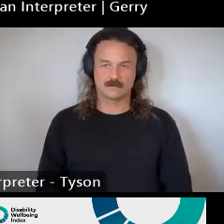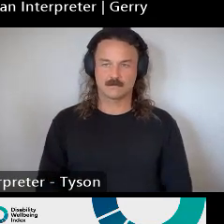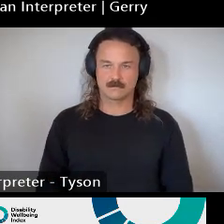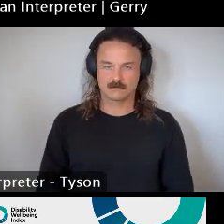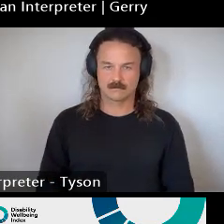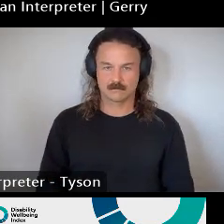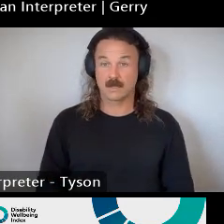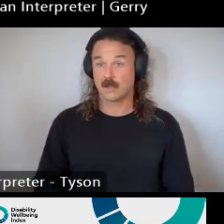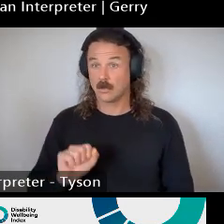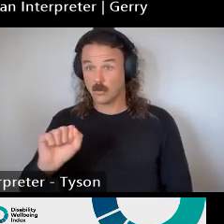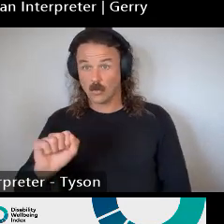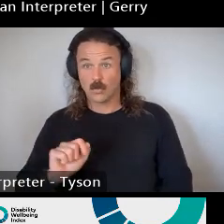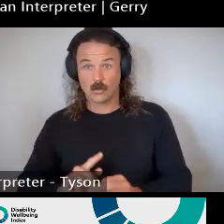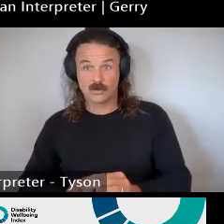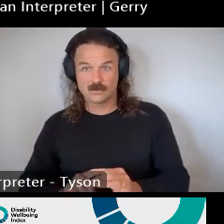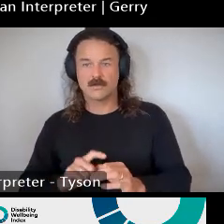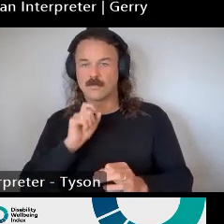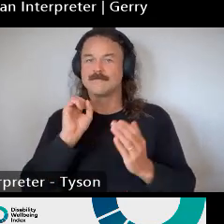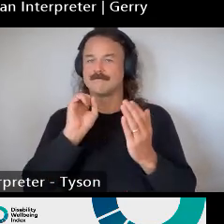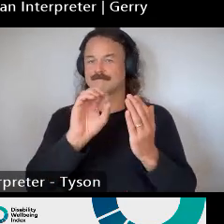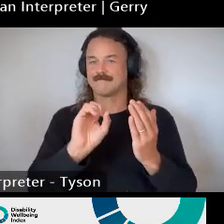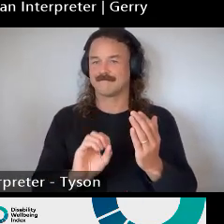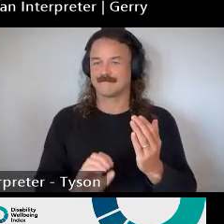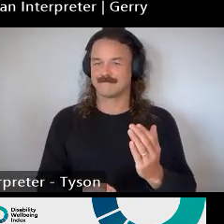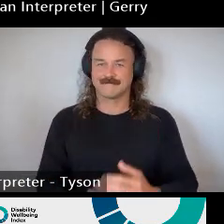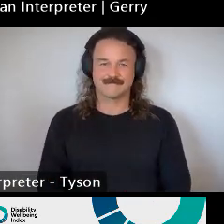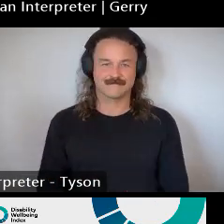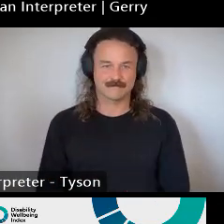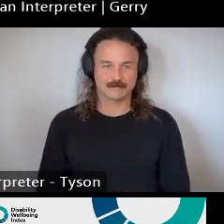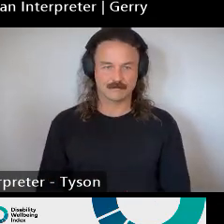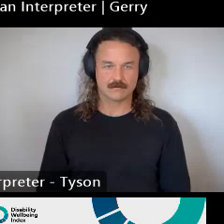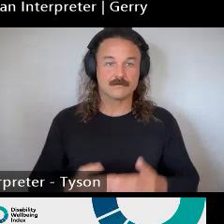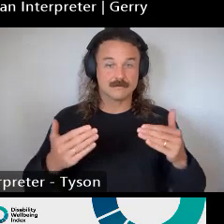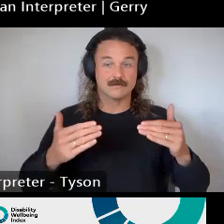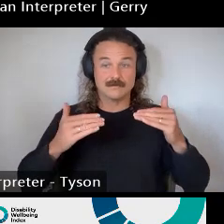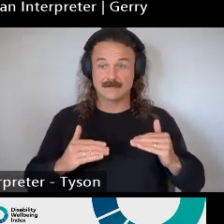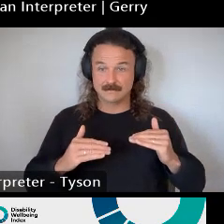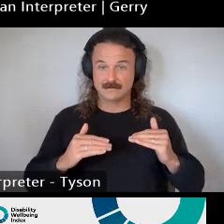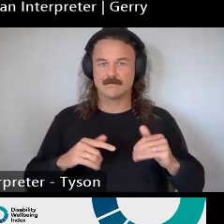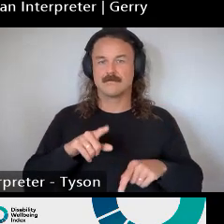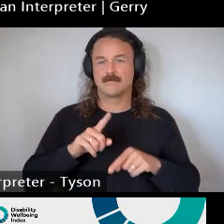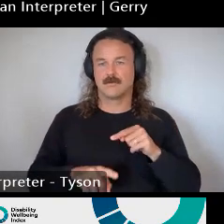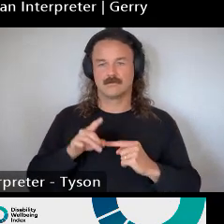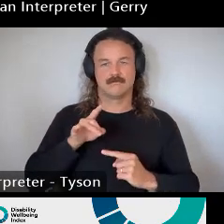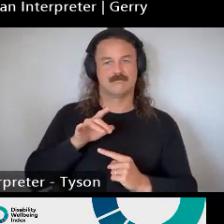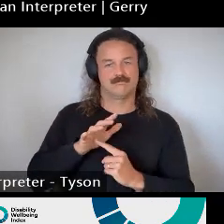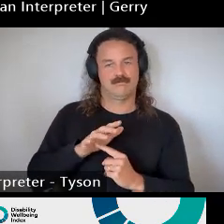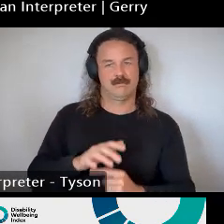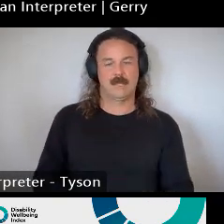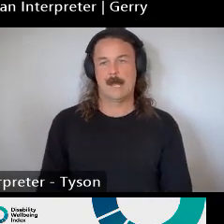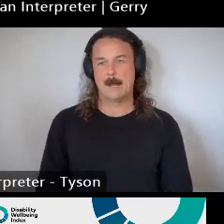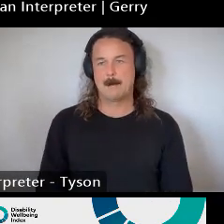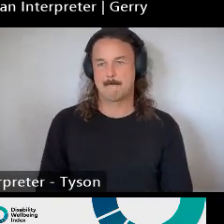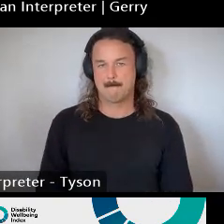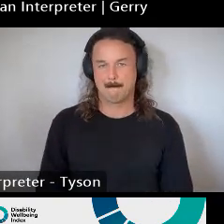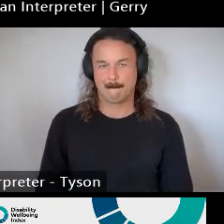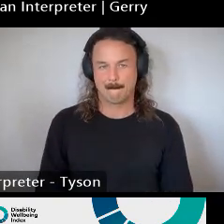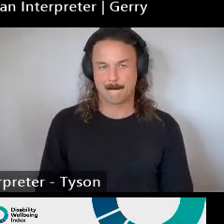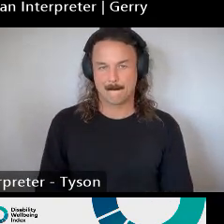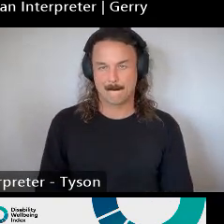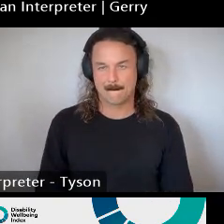session. The next step, register, is the most important one. Can you maybe play